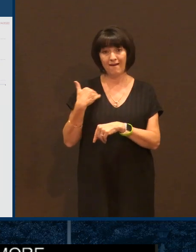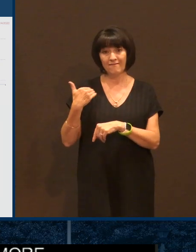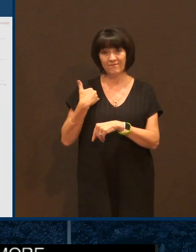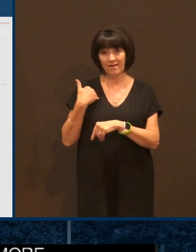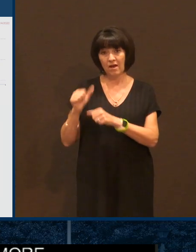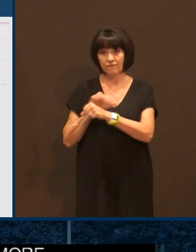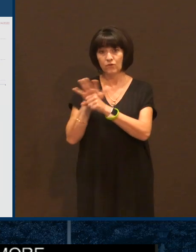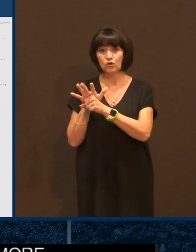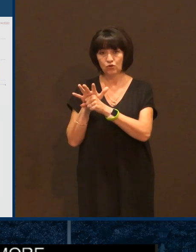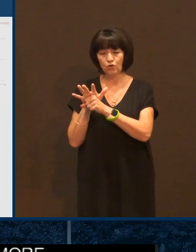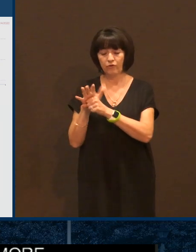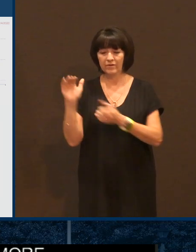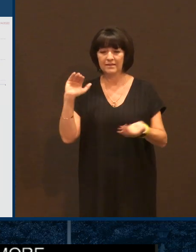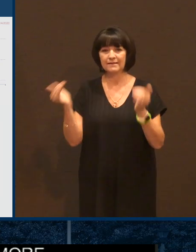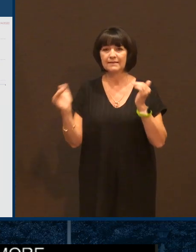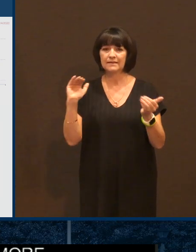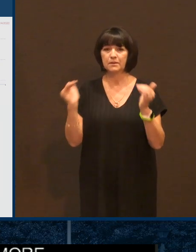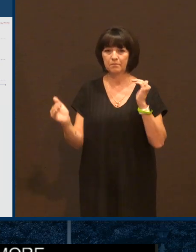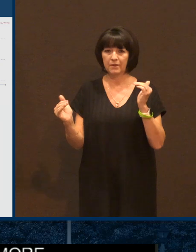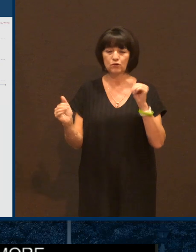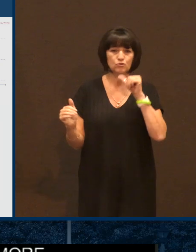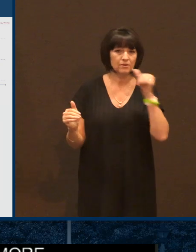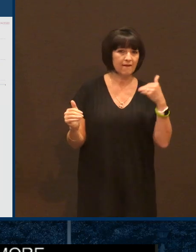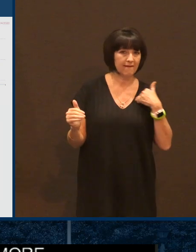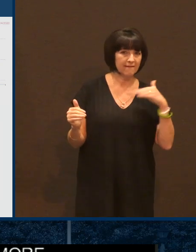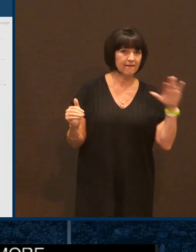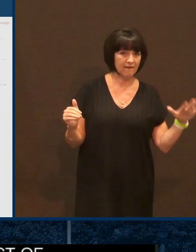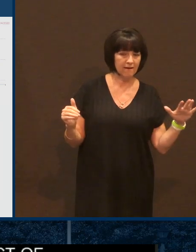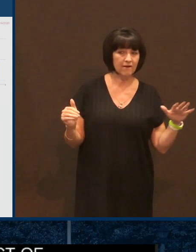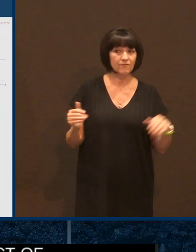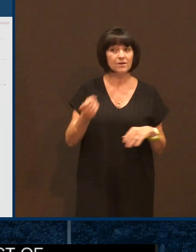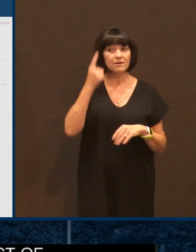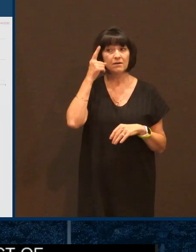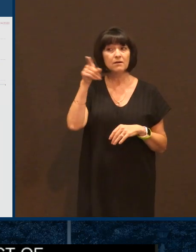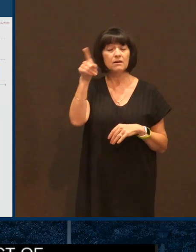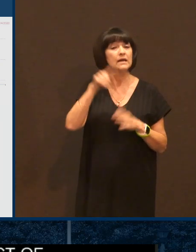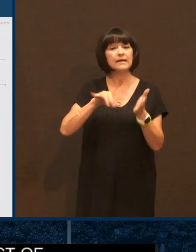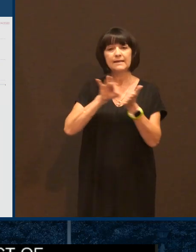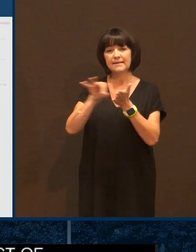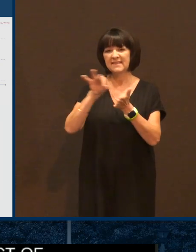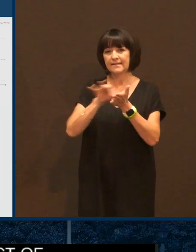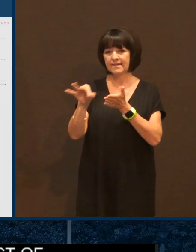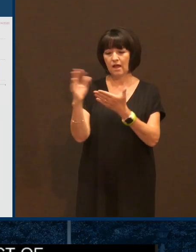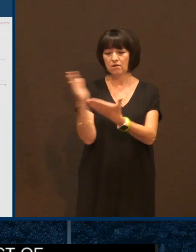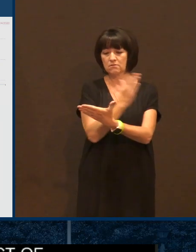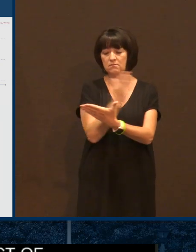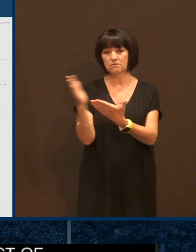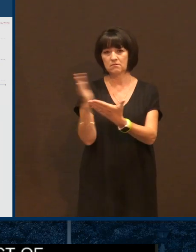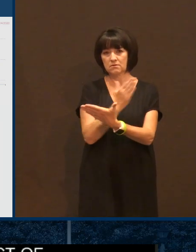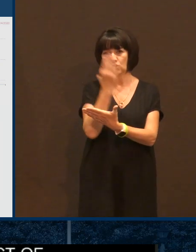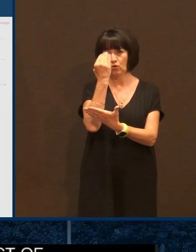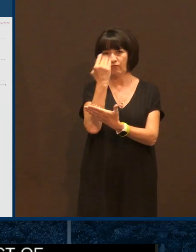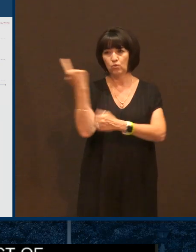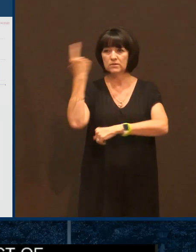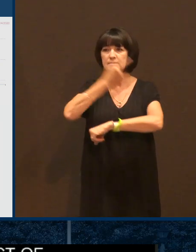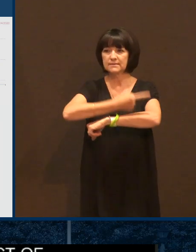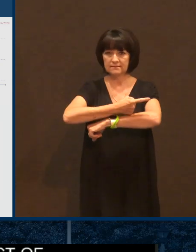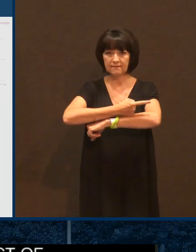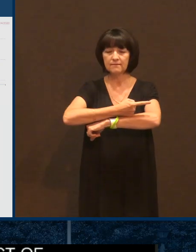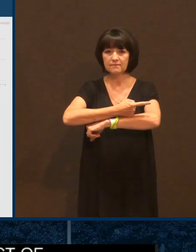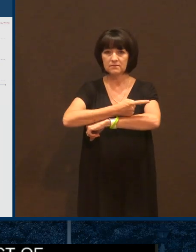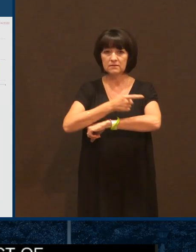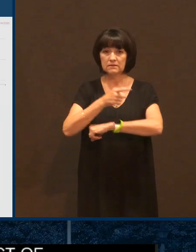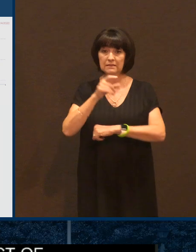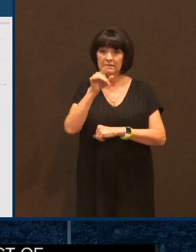slight decline there after raising. This is a 14-day look. If you look back